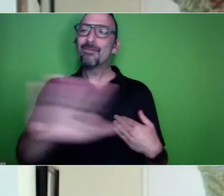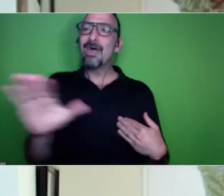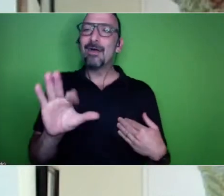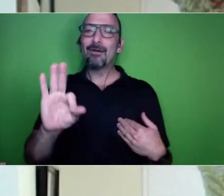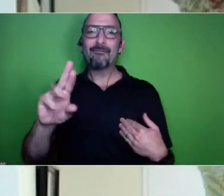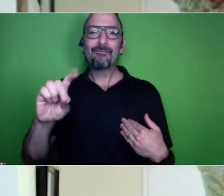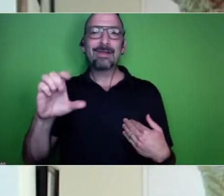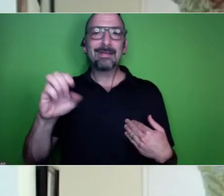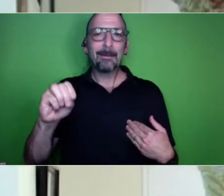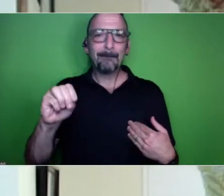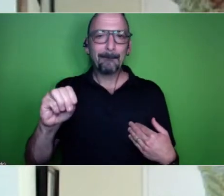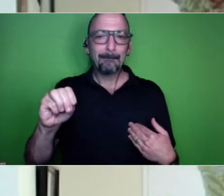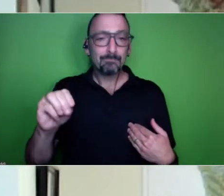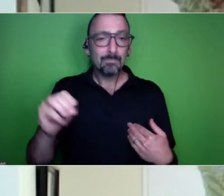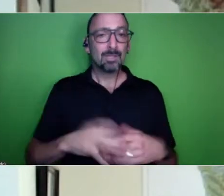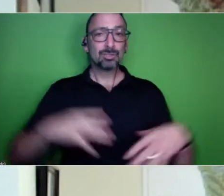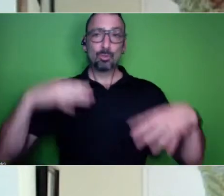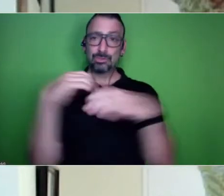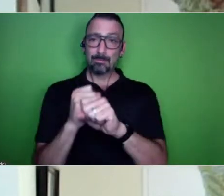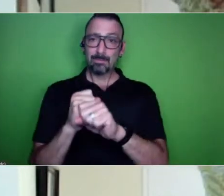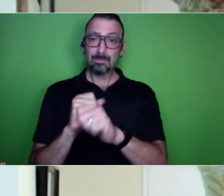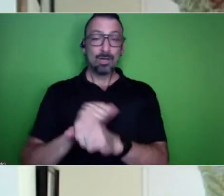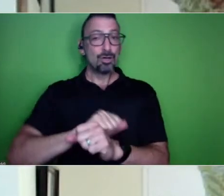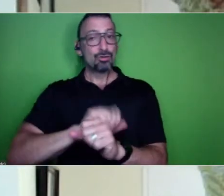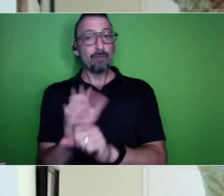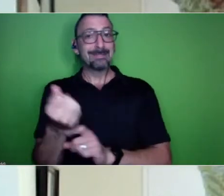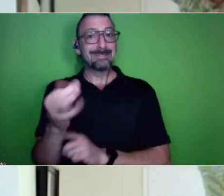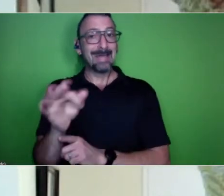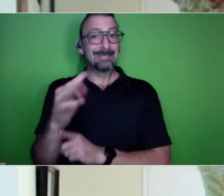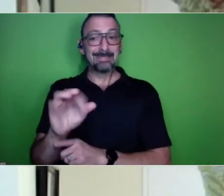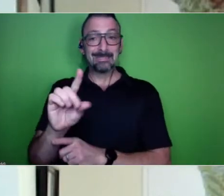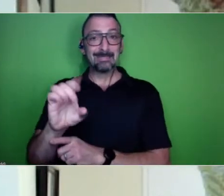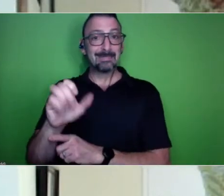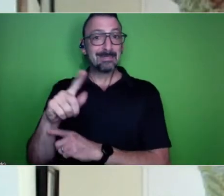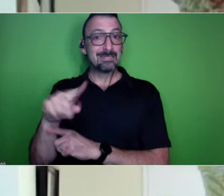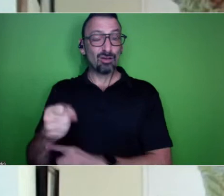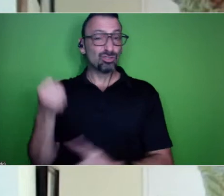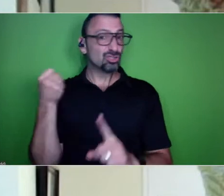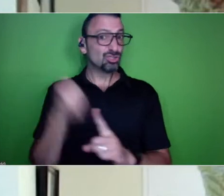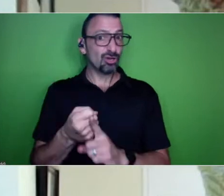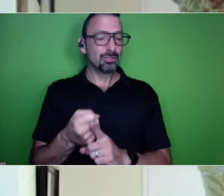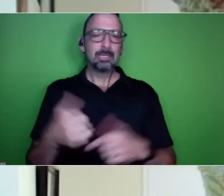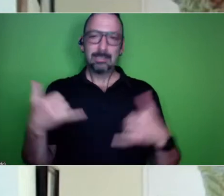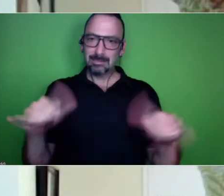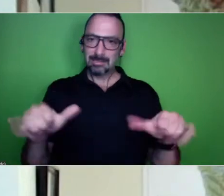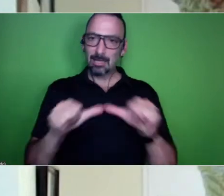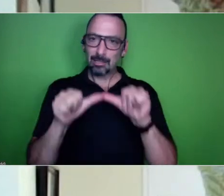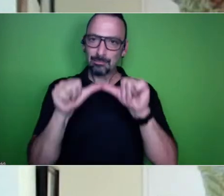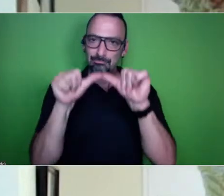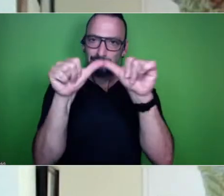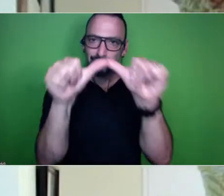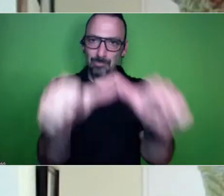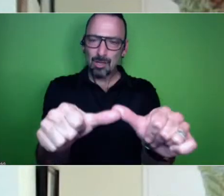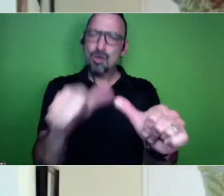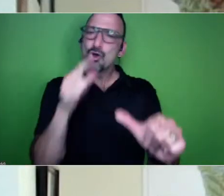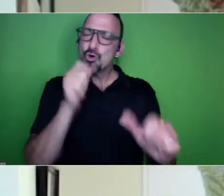summary, COVID-19 Delta surge continues, nearly all among the